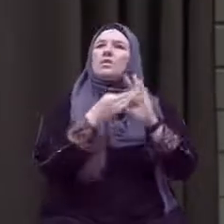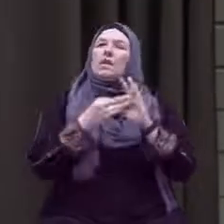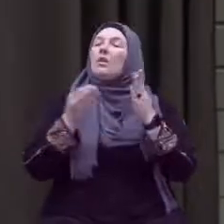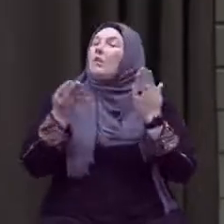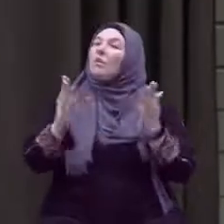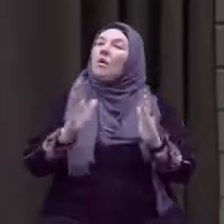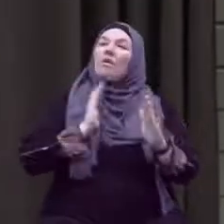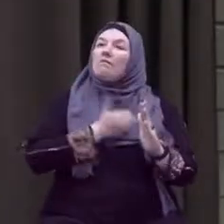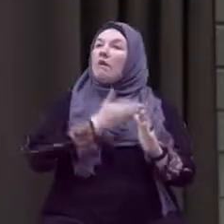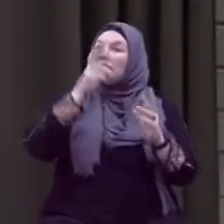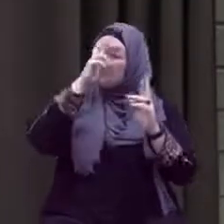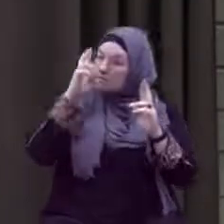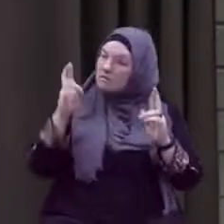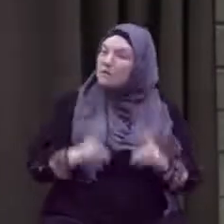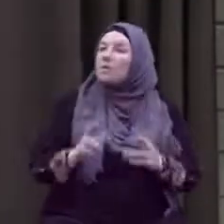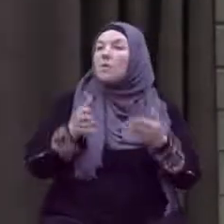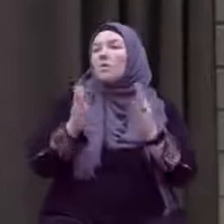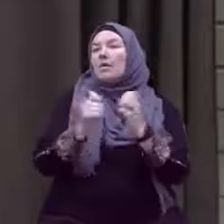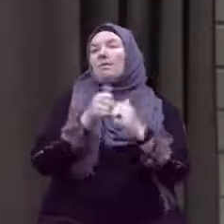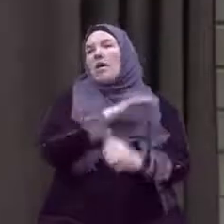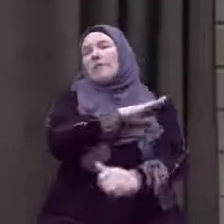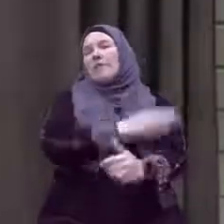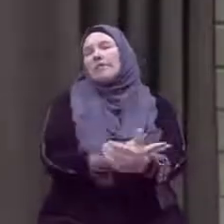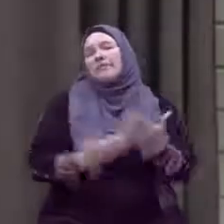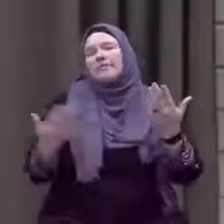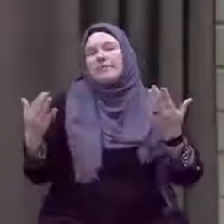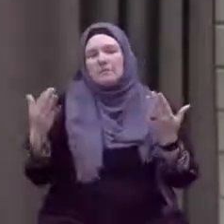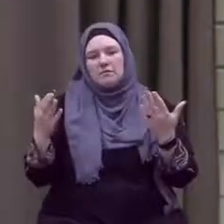way to our dignity and the way to our power.